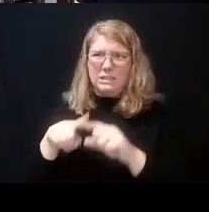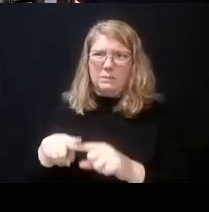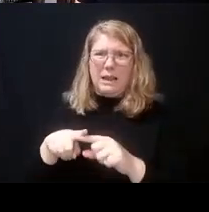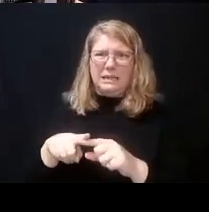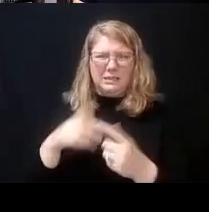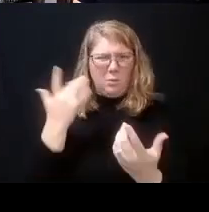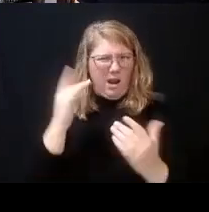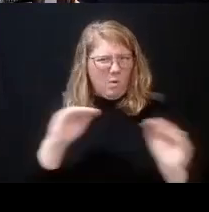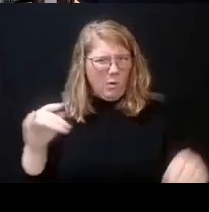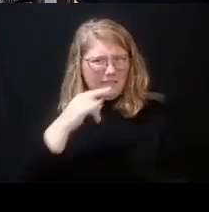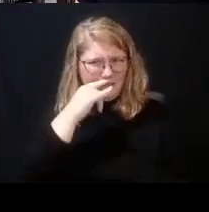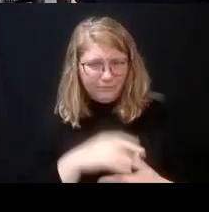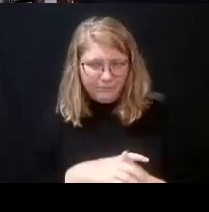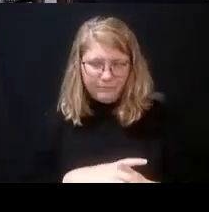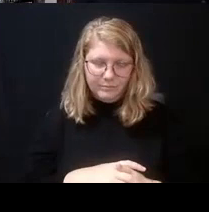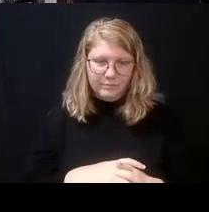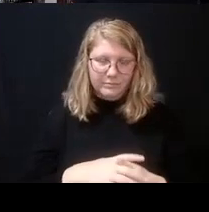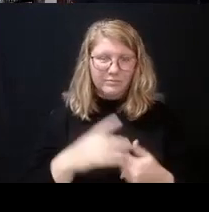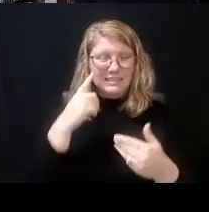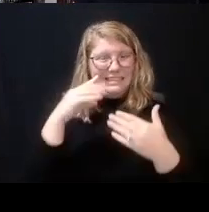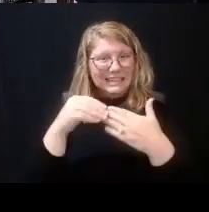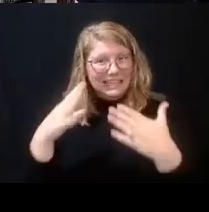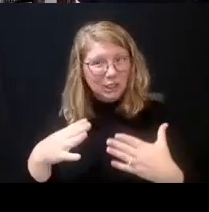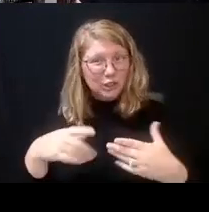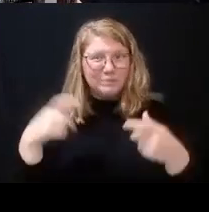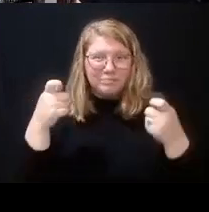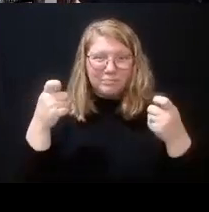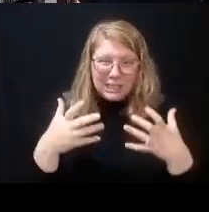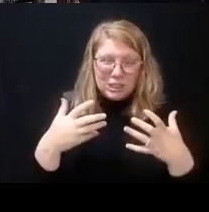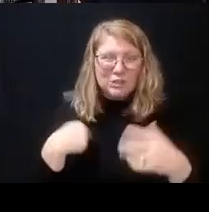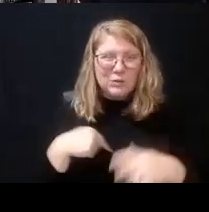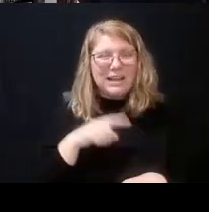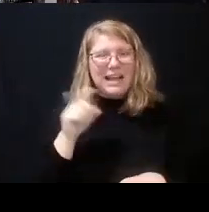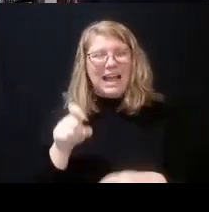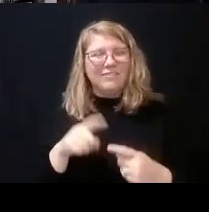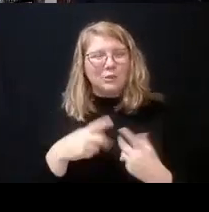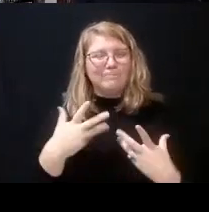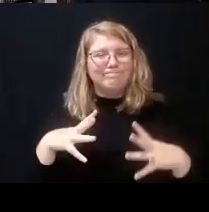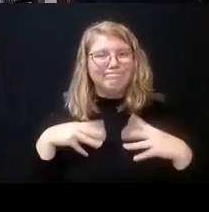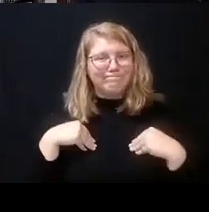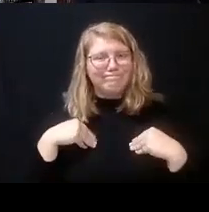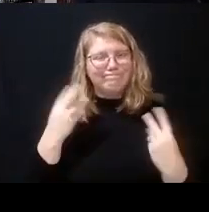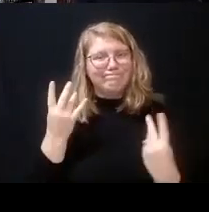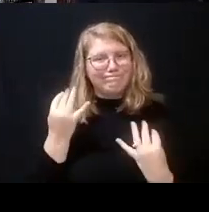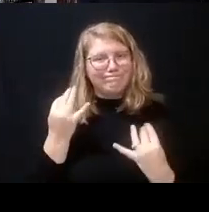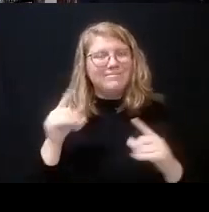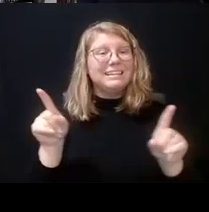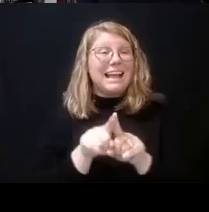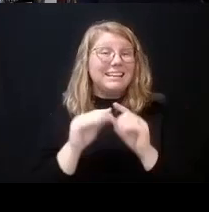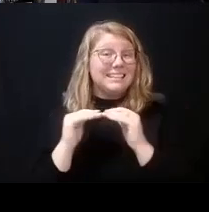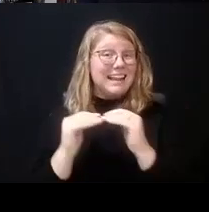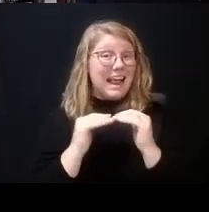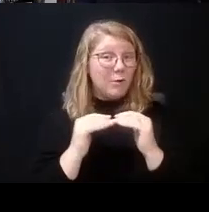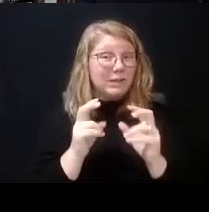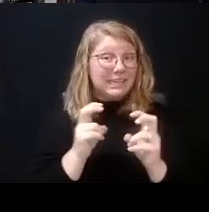as leaders and managers, part of what we had to do was kind of sit with that and think about that as an equity issue, right? Because we